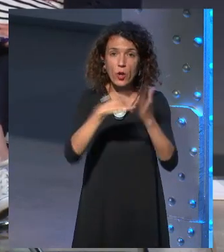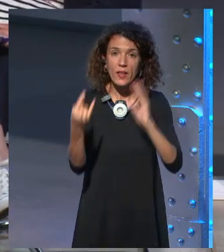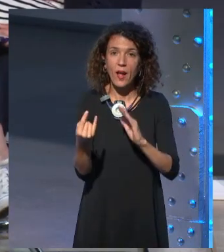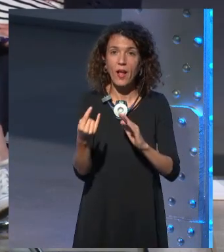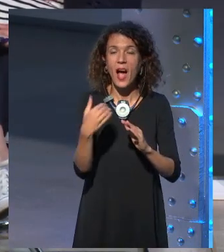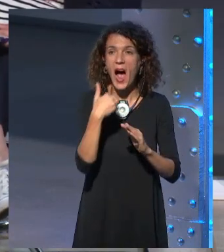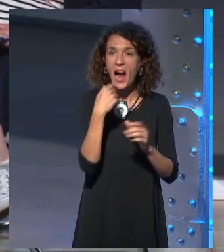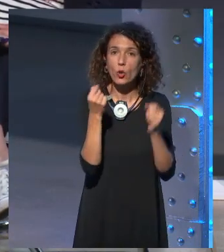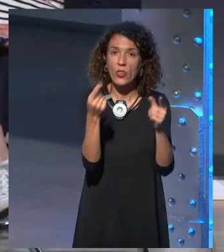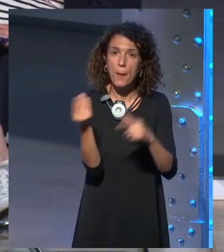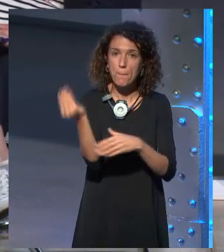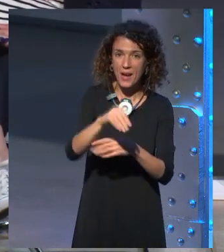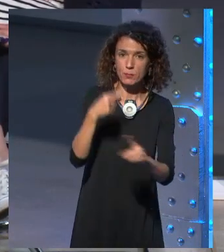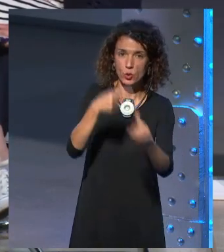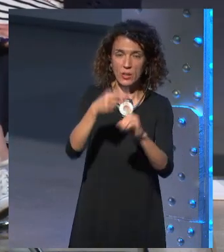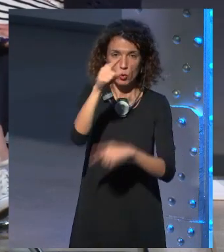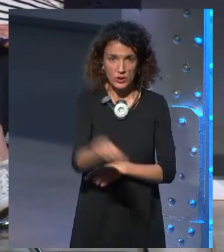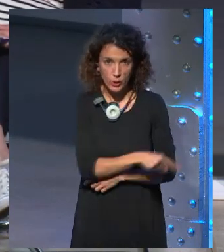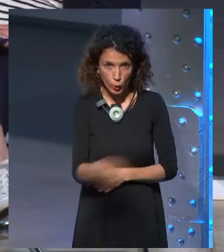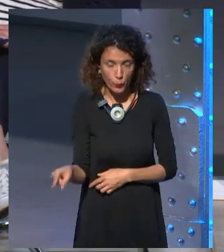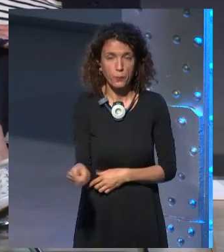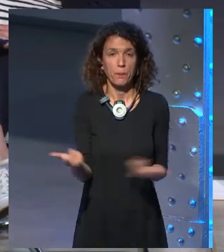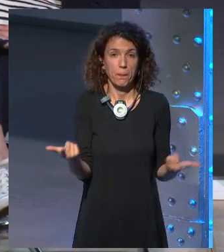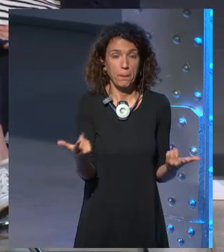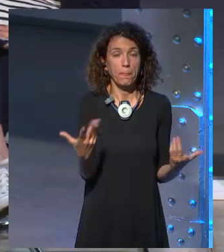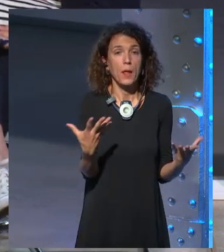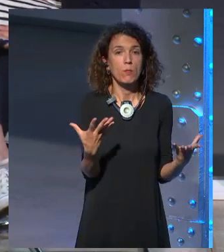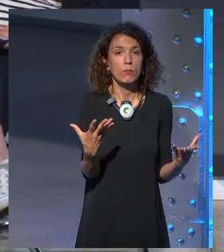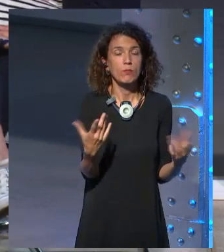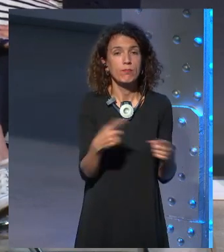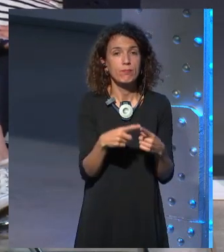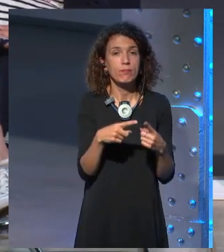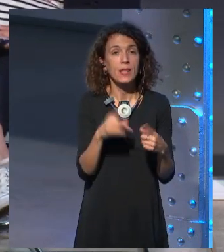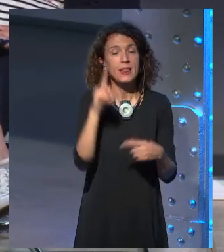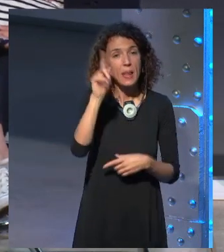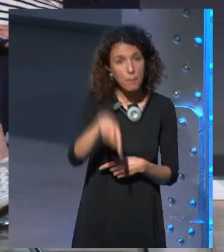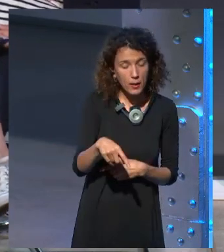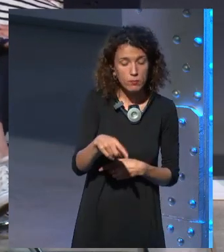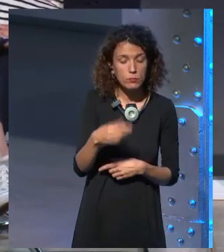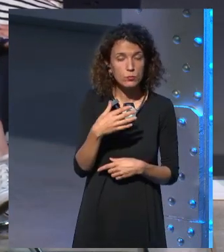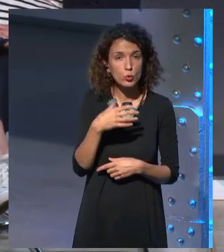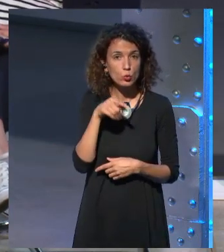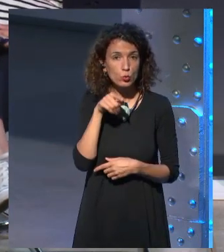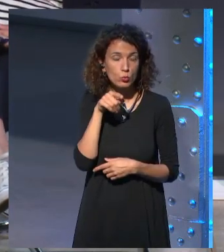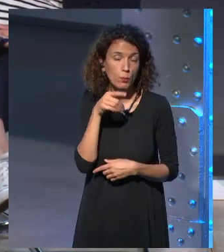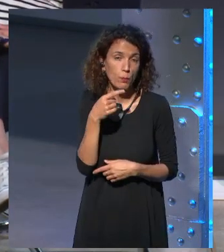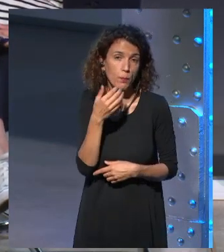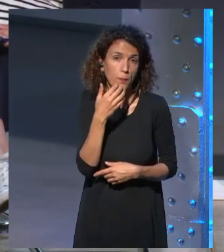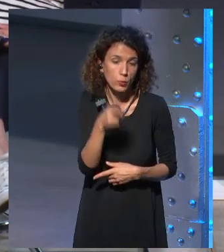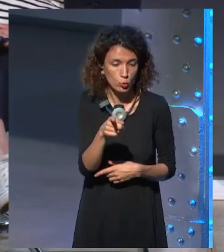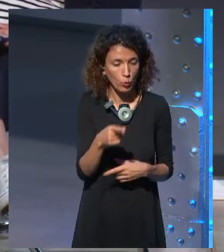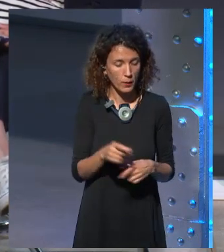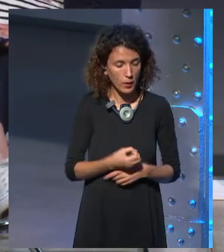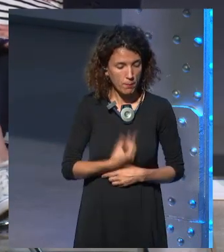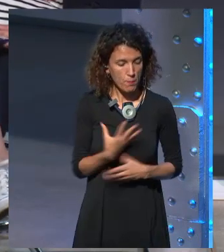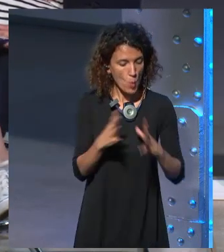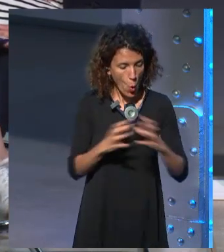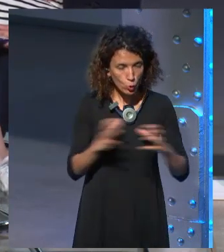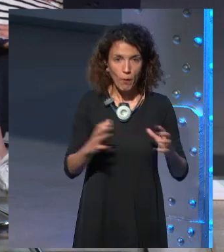and authenticity are going to be a value, an added value in this technological society? So it means within all